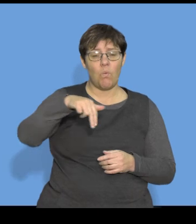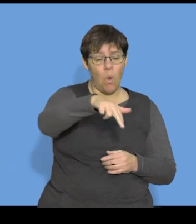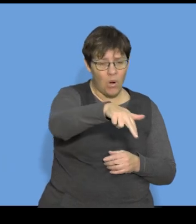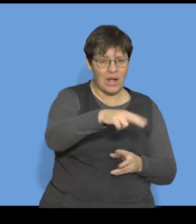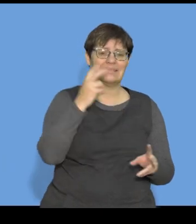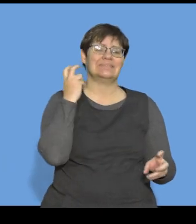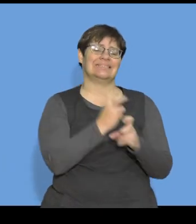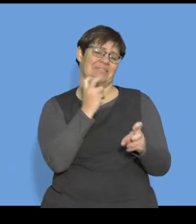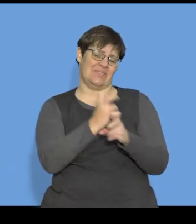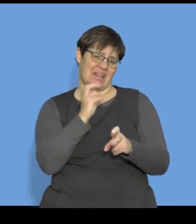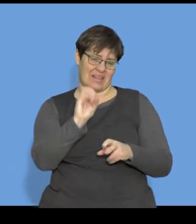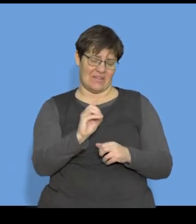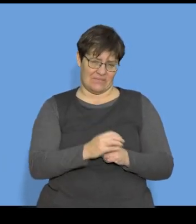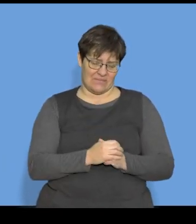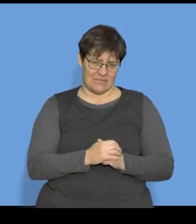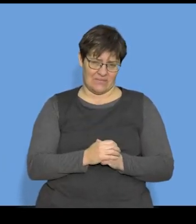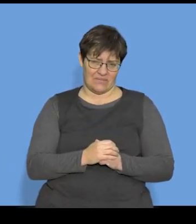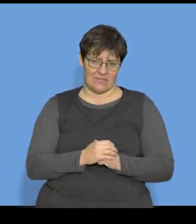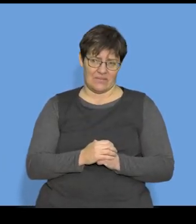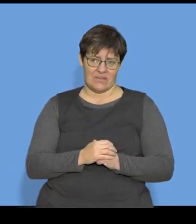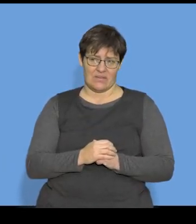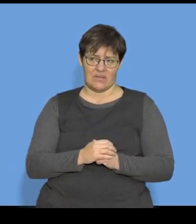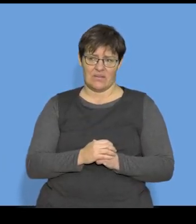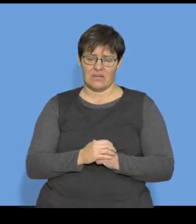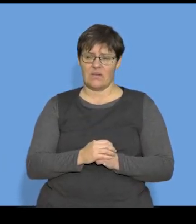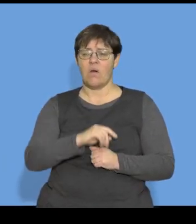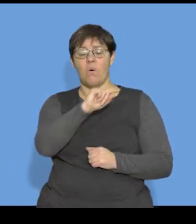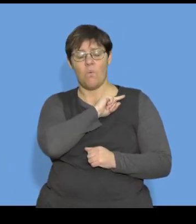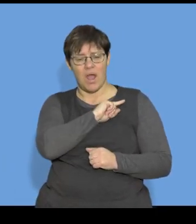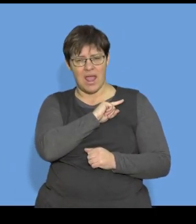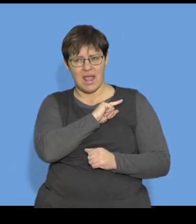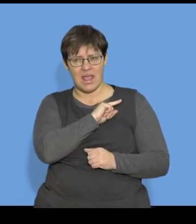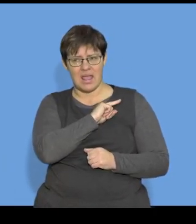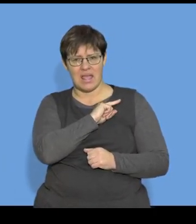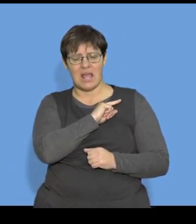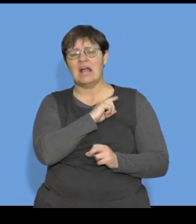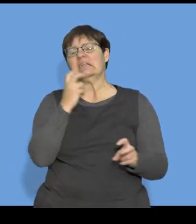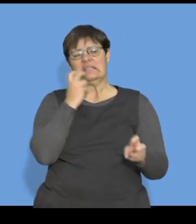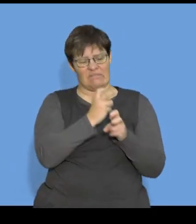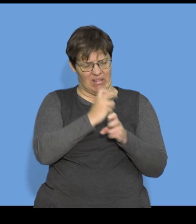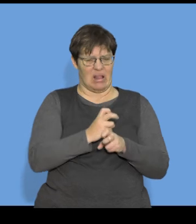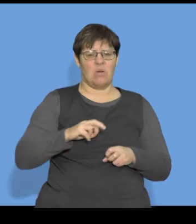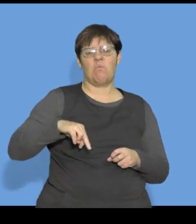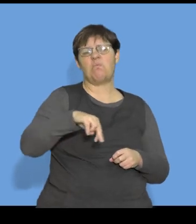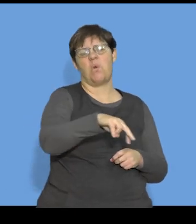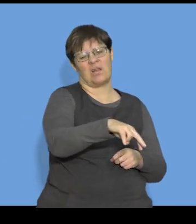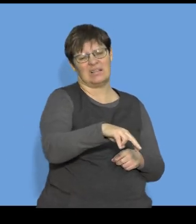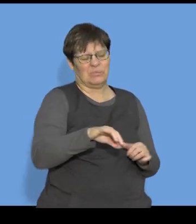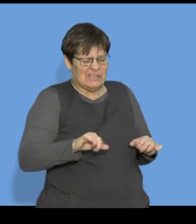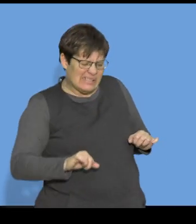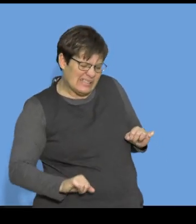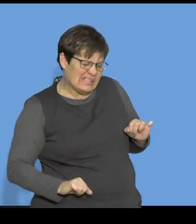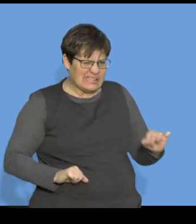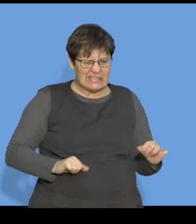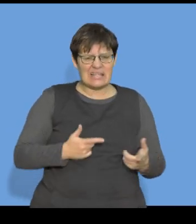you not being able to walk because they say you experience difficulty in walking, which